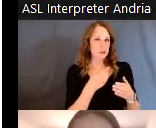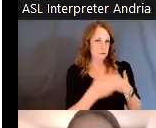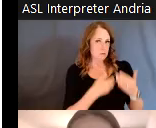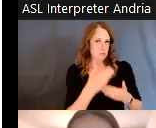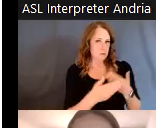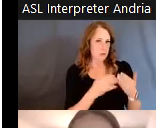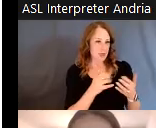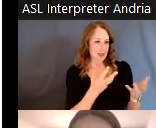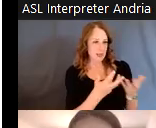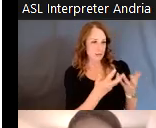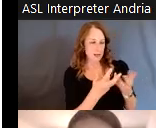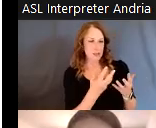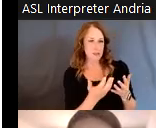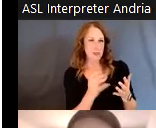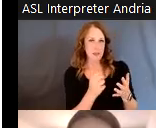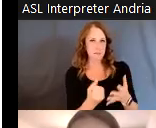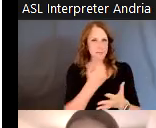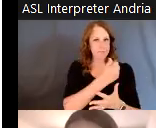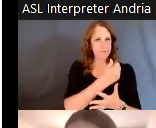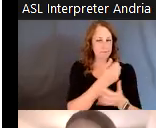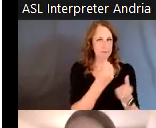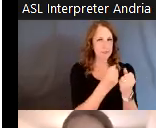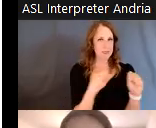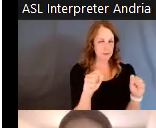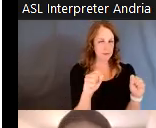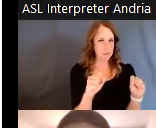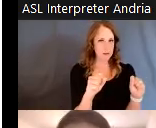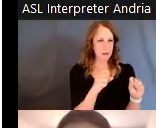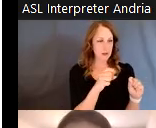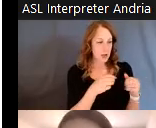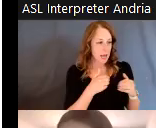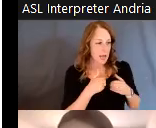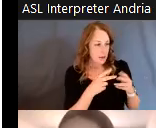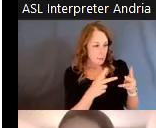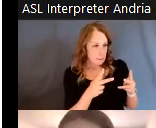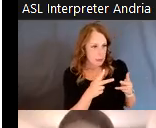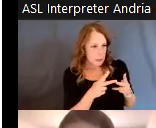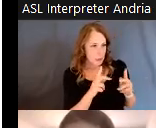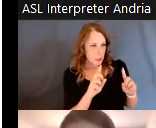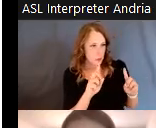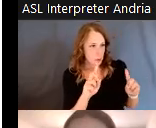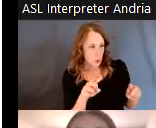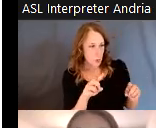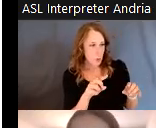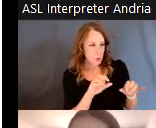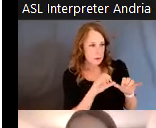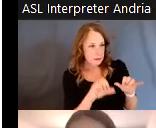to prioritize that safety. So do they have a safe place to stay? Do they feel safe